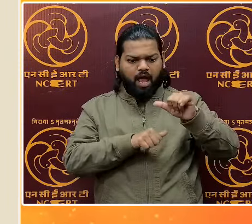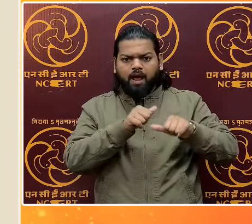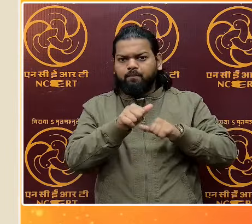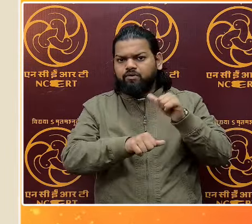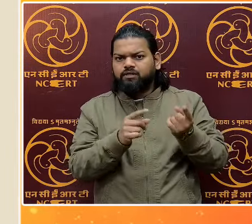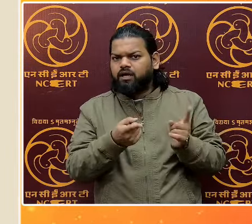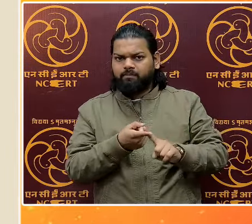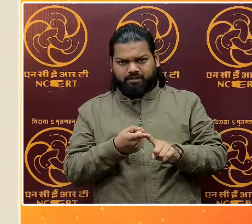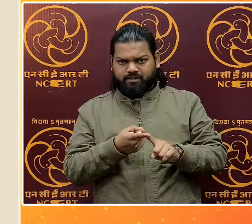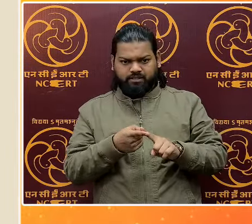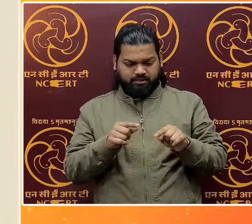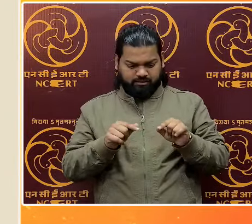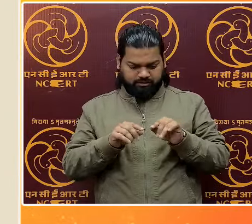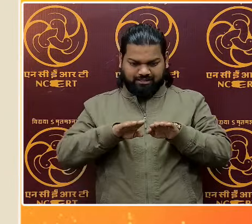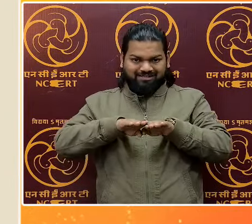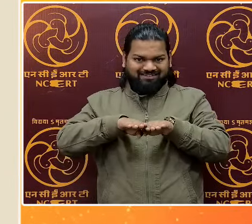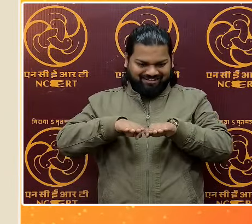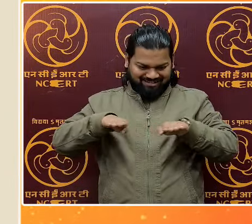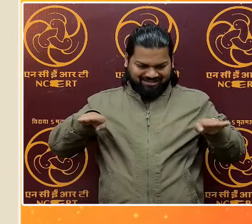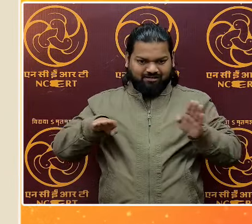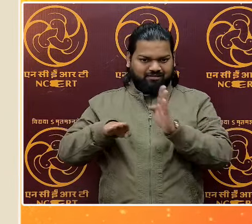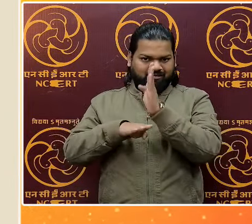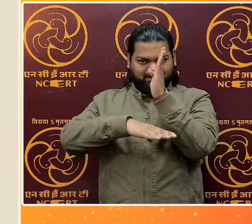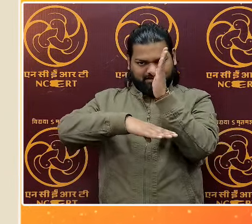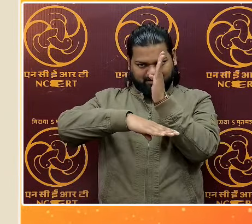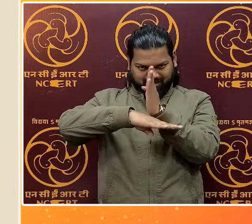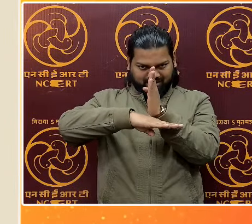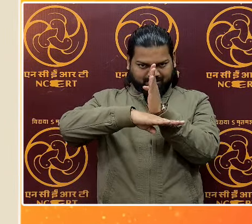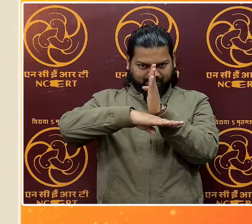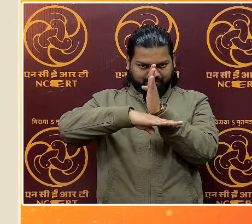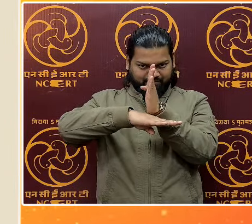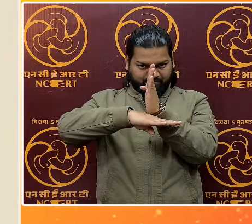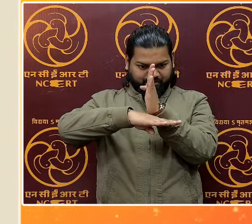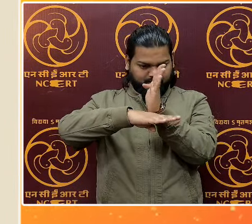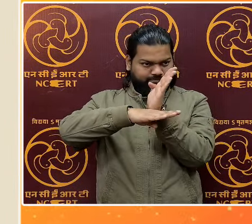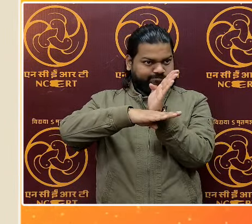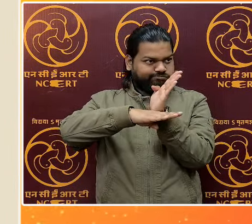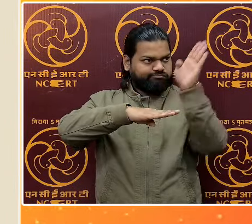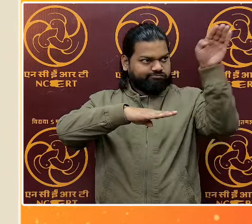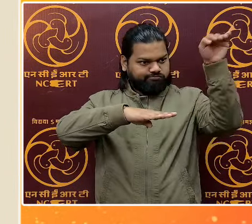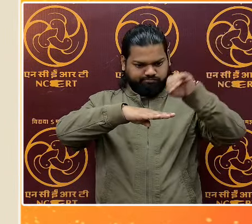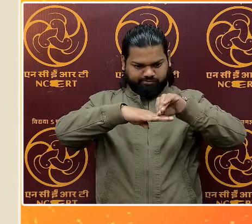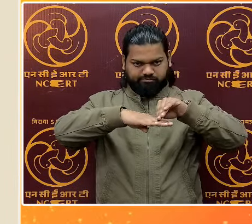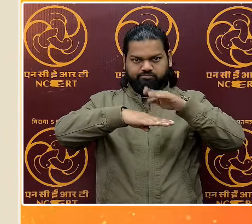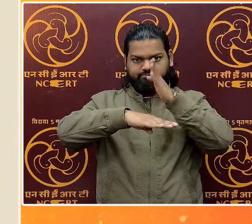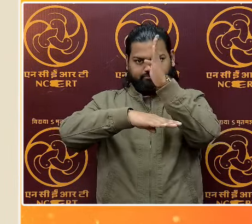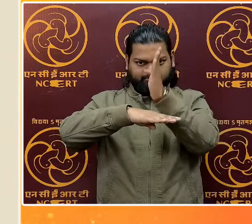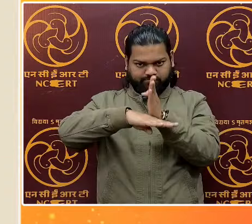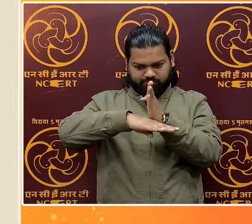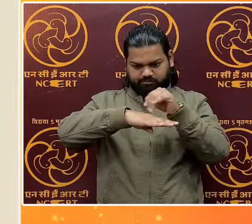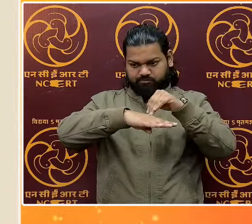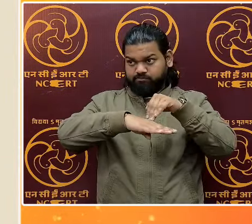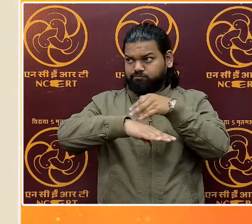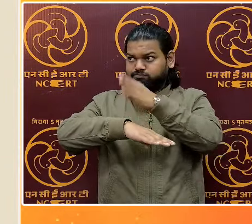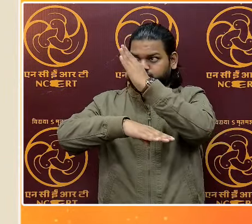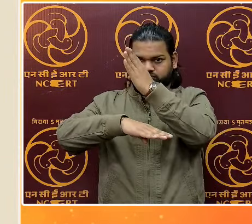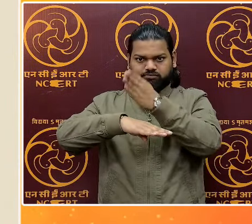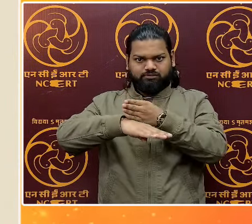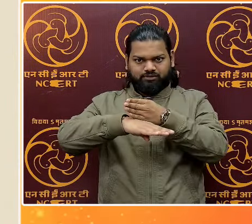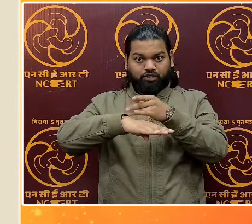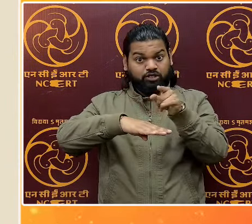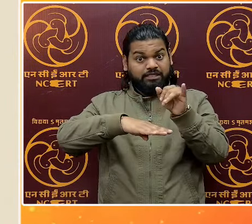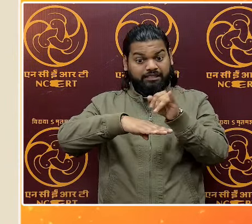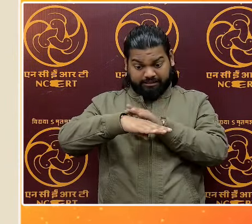is the point of incidence, they all lie in the same plane. Okay, Right? ma'am. Hope You're that's right. clear.